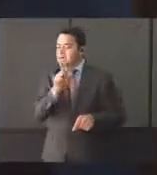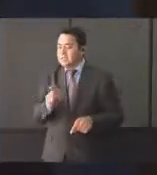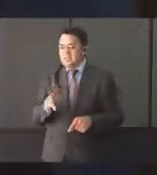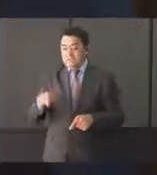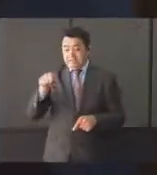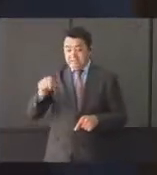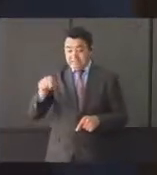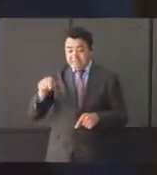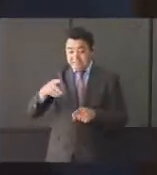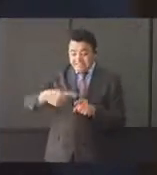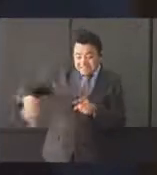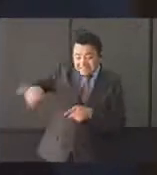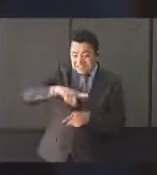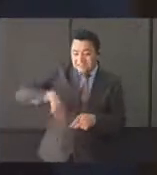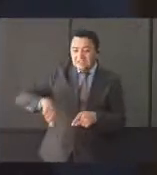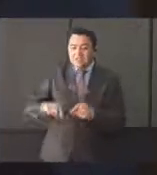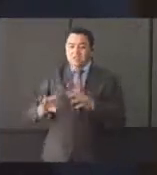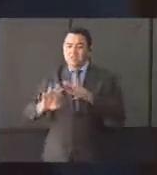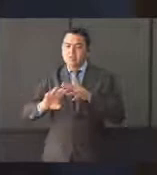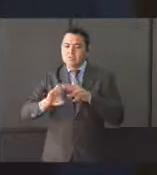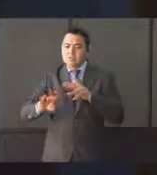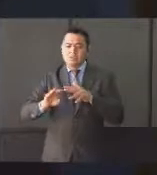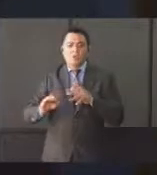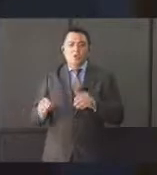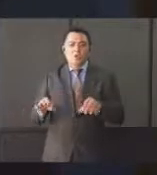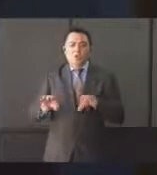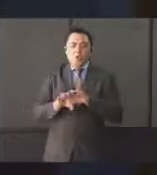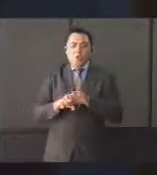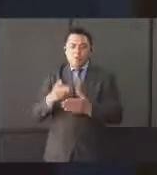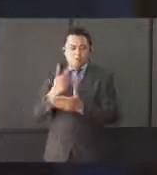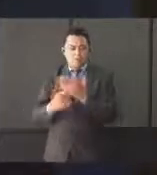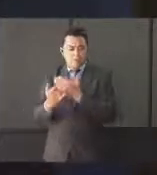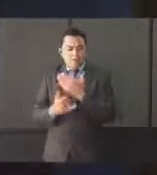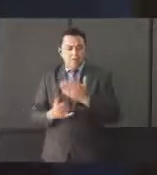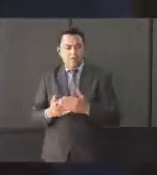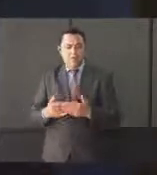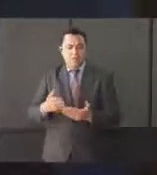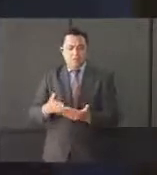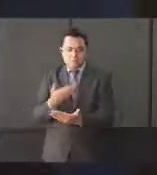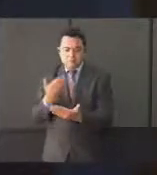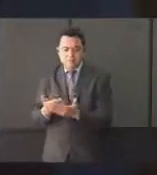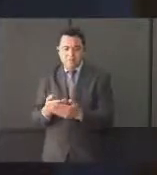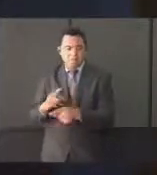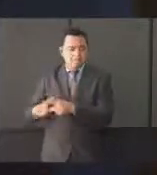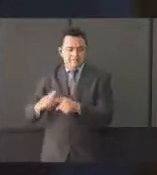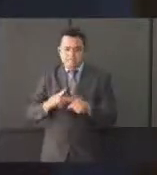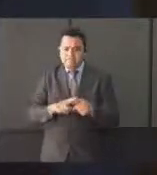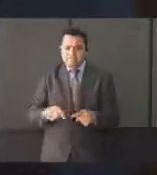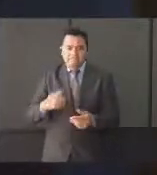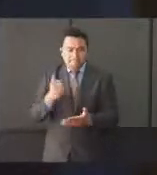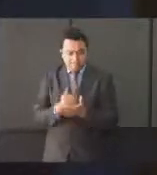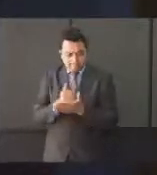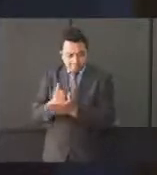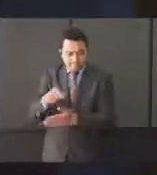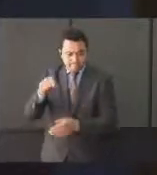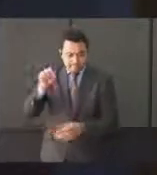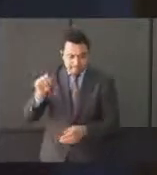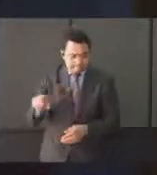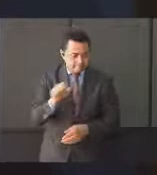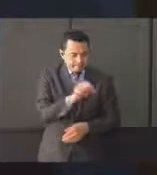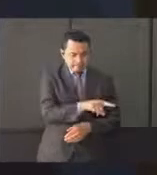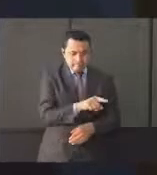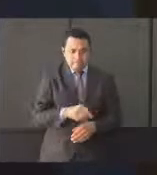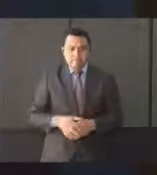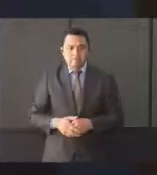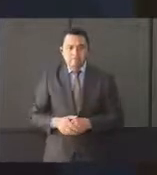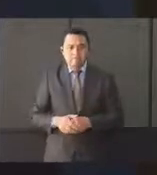well is how to foster actions, projects, programs, initiatives from the different